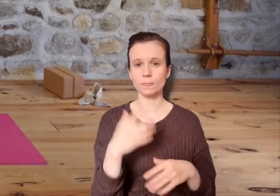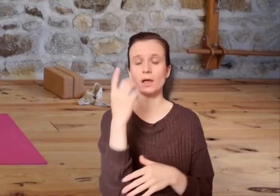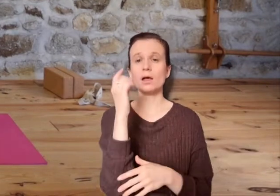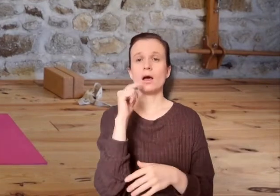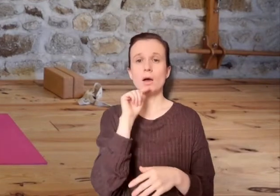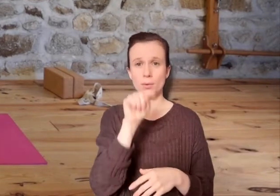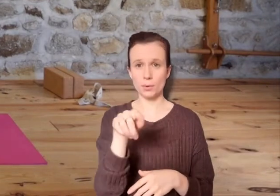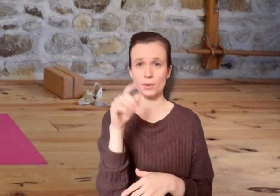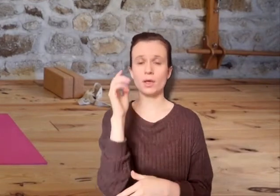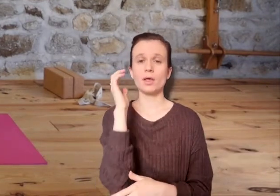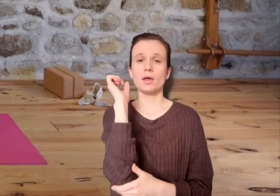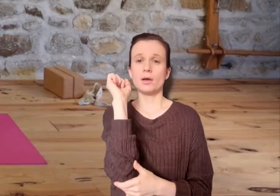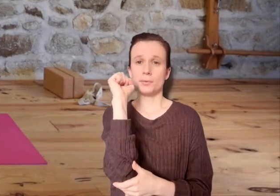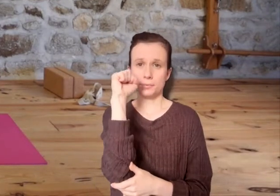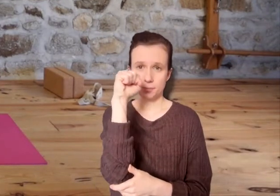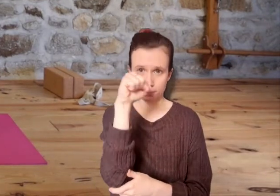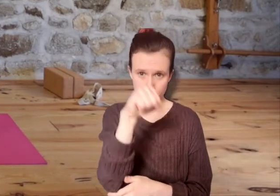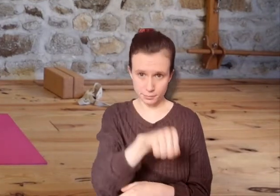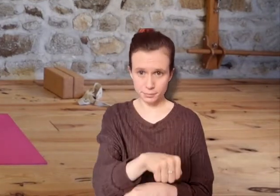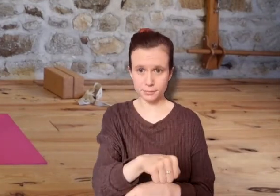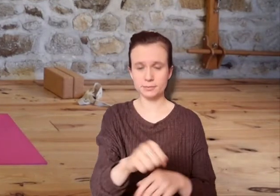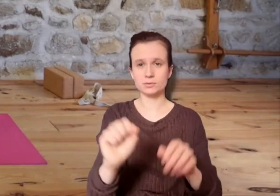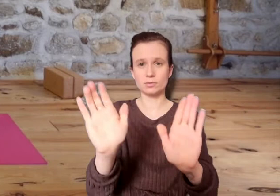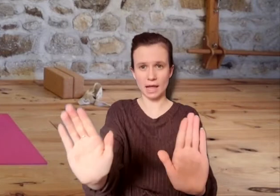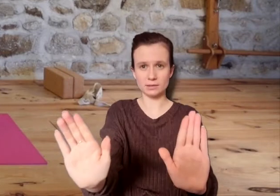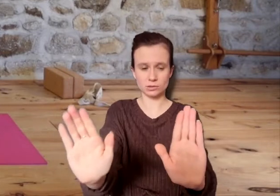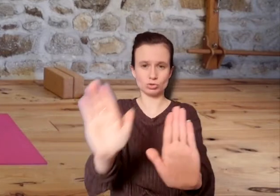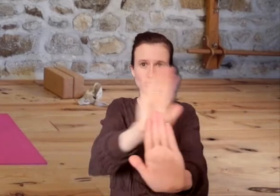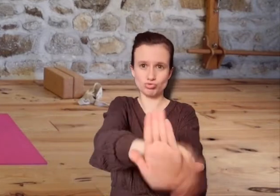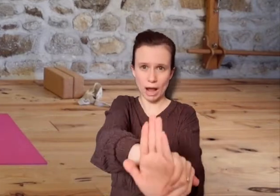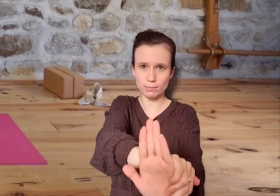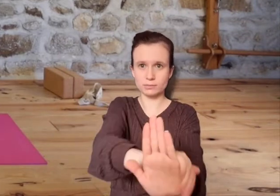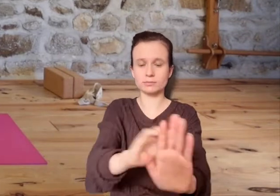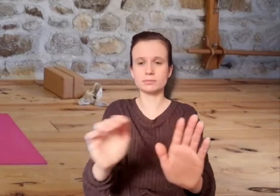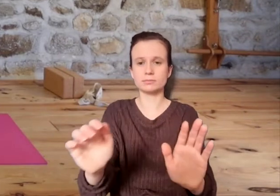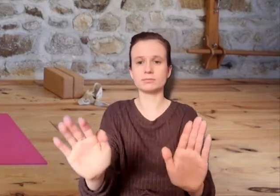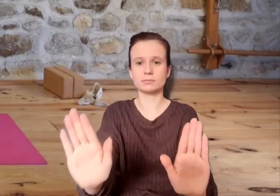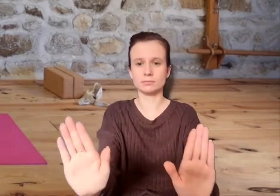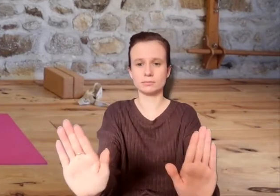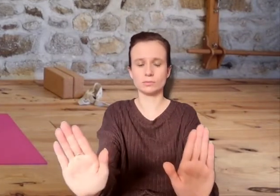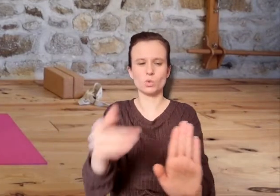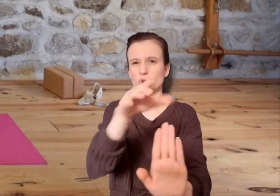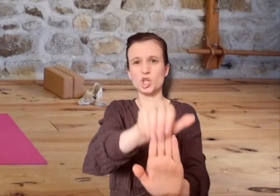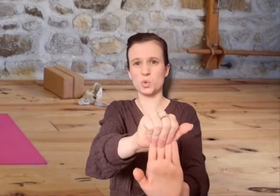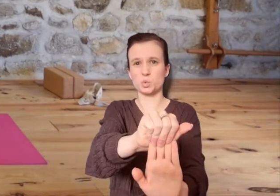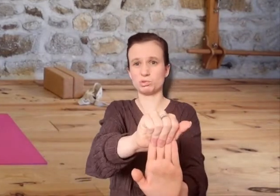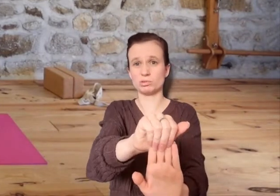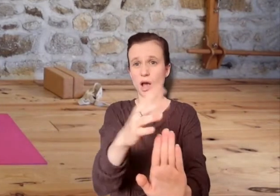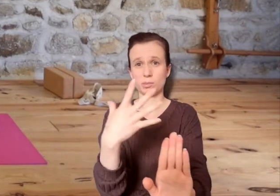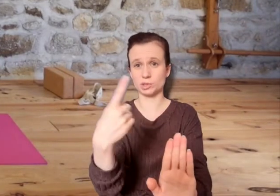to lean forward, grabbing the shins, the ankles, the toes if you prefer, or if